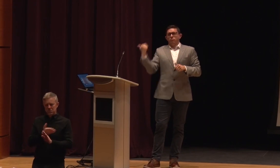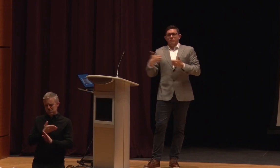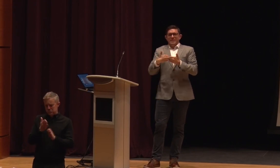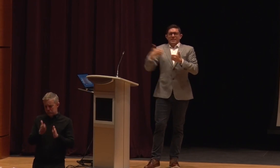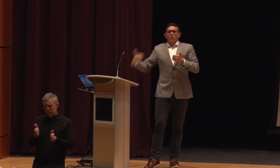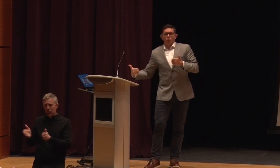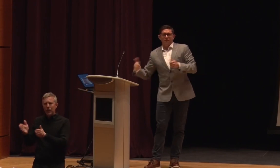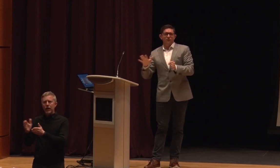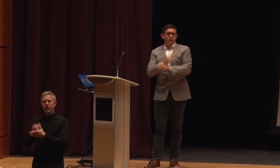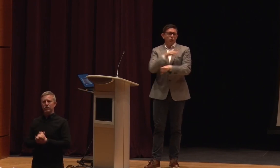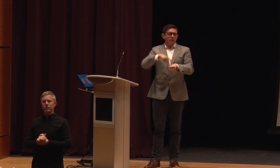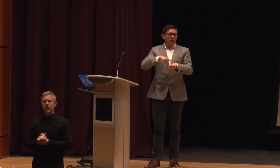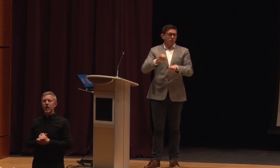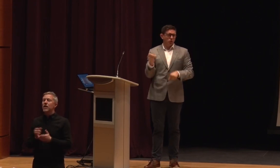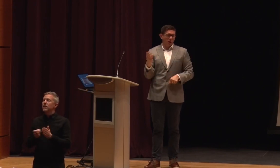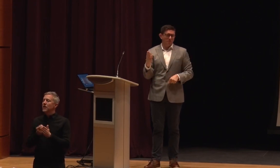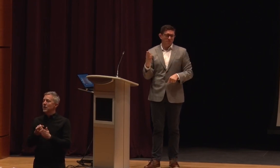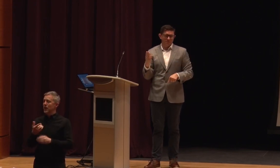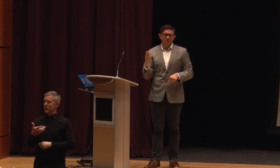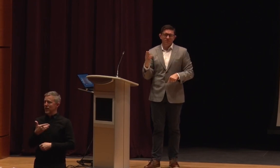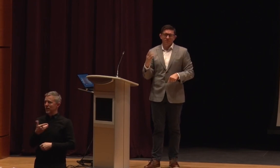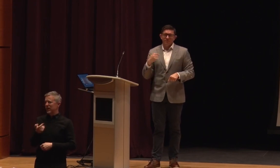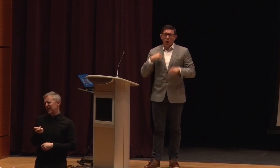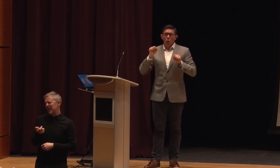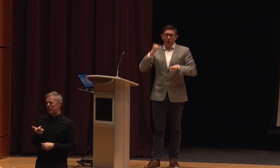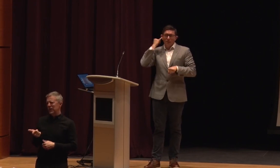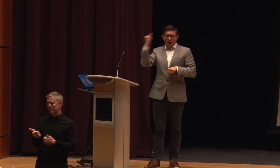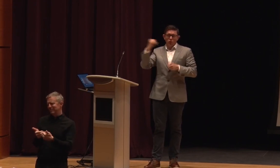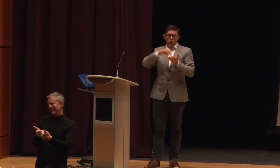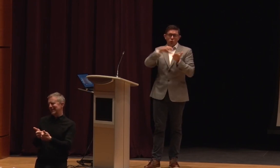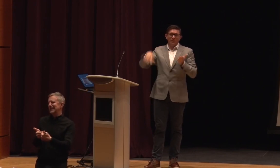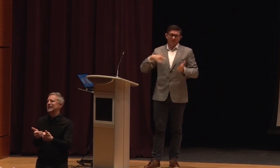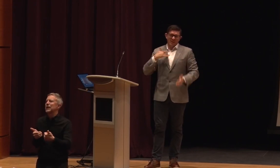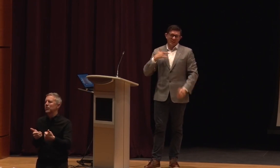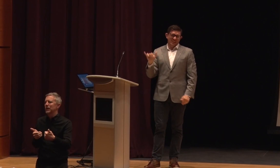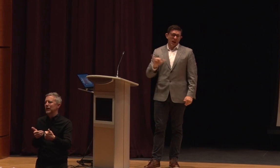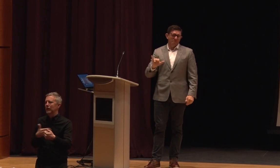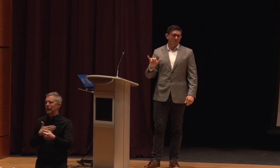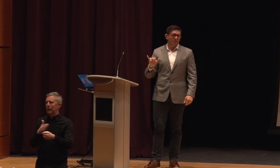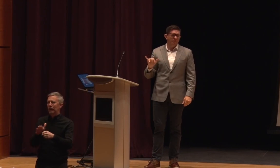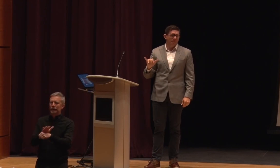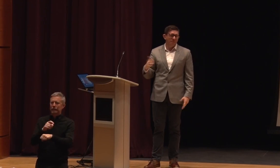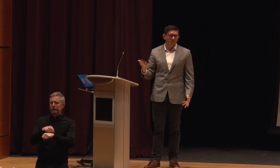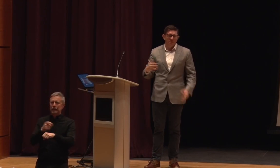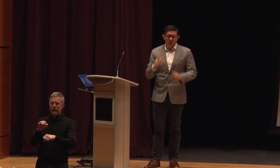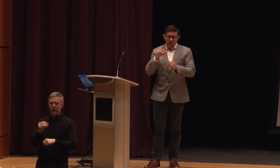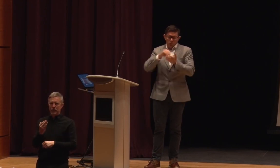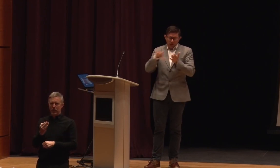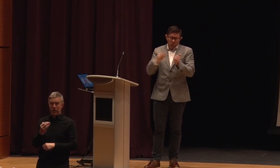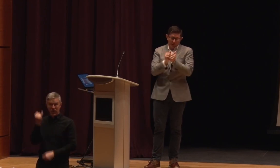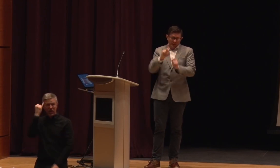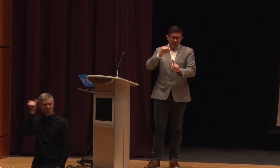Now, sometimes I do feel a little bit separate, you know, in my full-time job. Imagine how students feel.